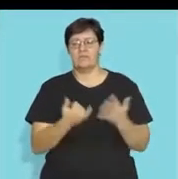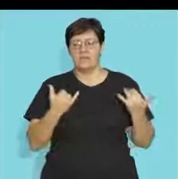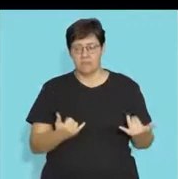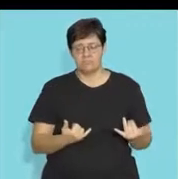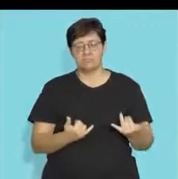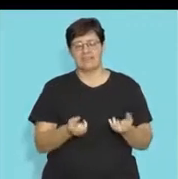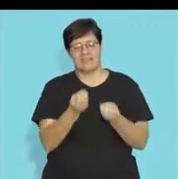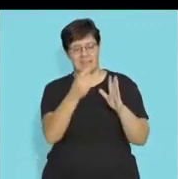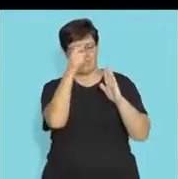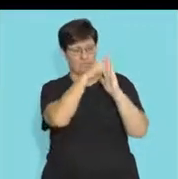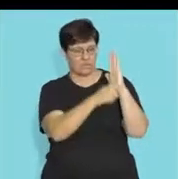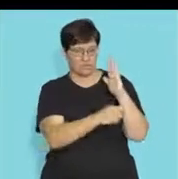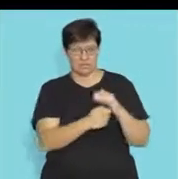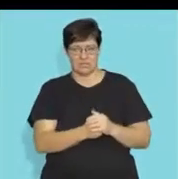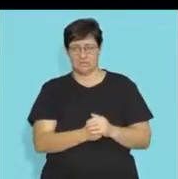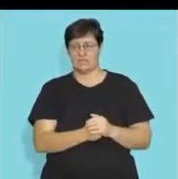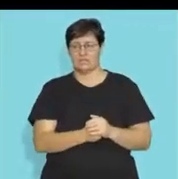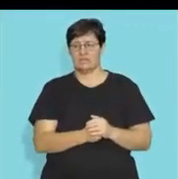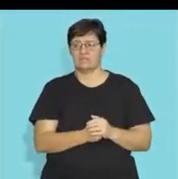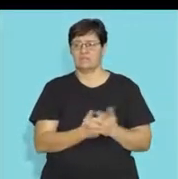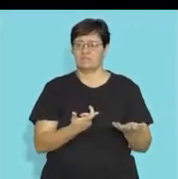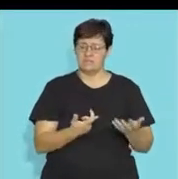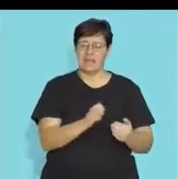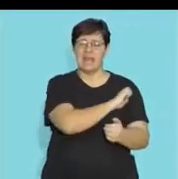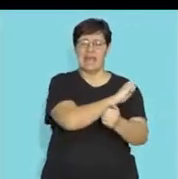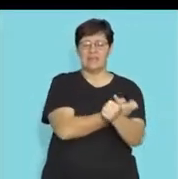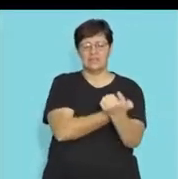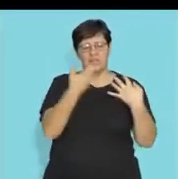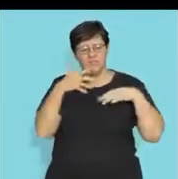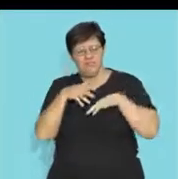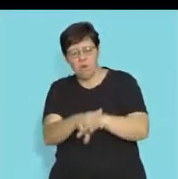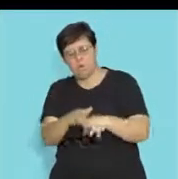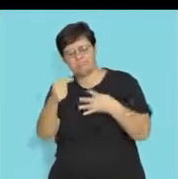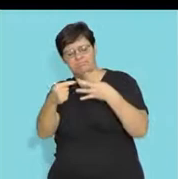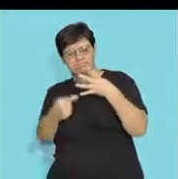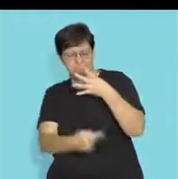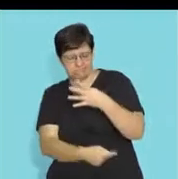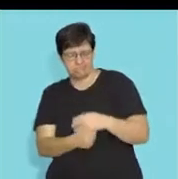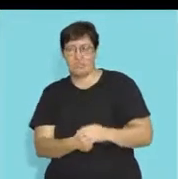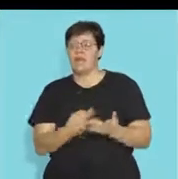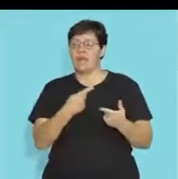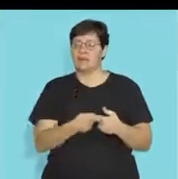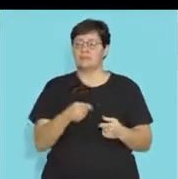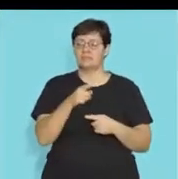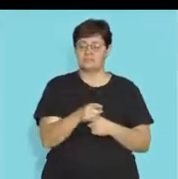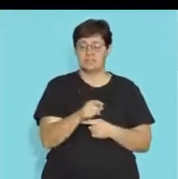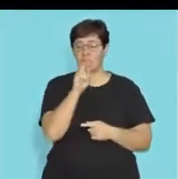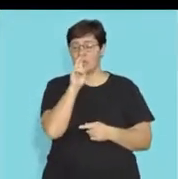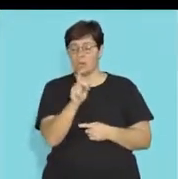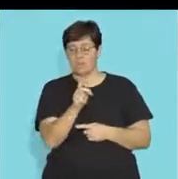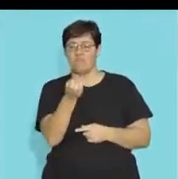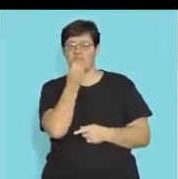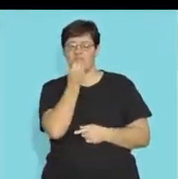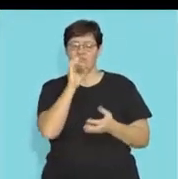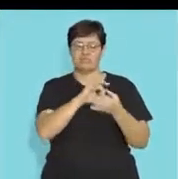So in our lesson, we're going to review terminology. We're going to spend some time looking at how energy flows in an ecosystem, and we're going to wrap this segment